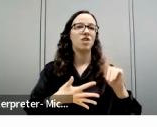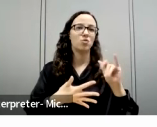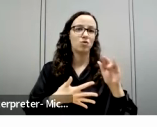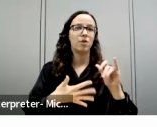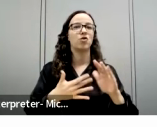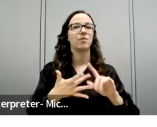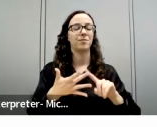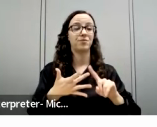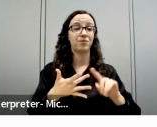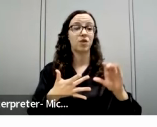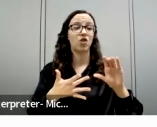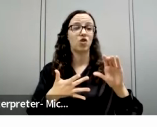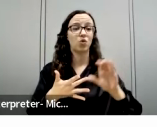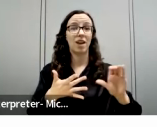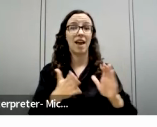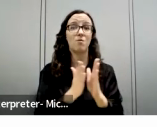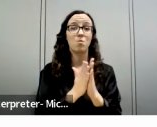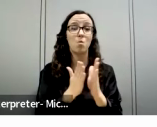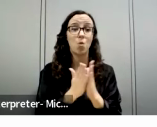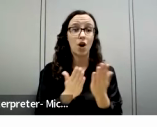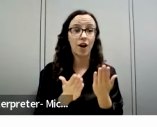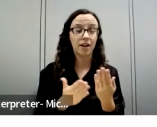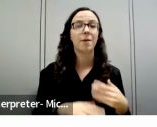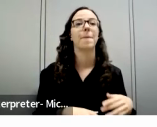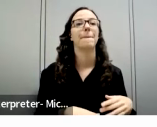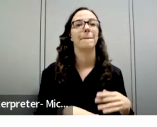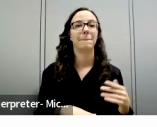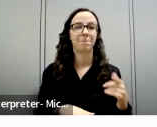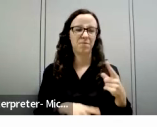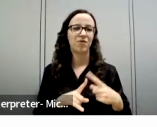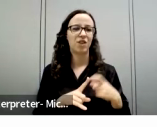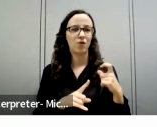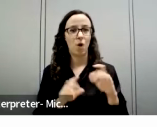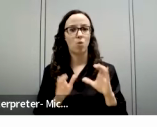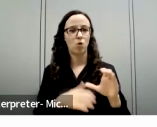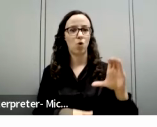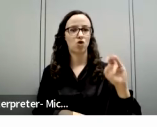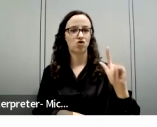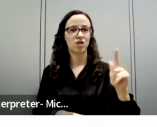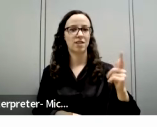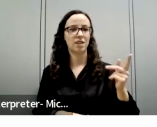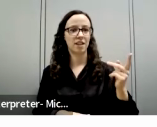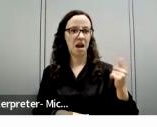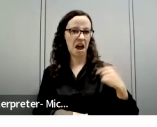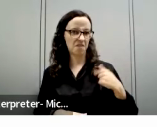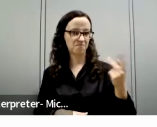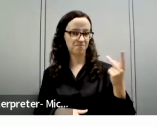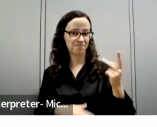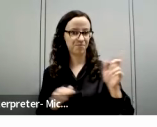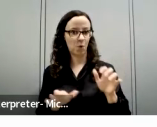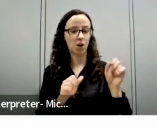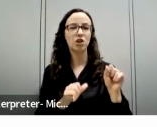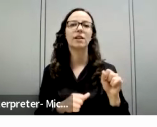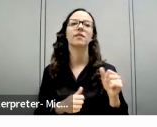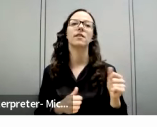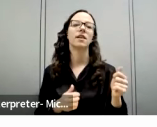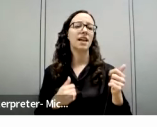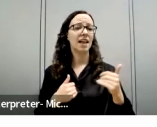is a Creative Commons textbook. So this is from the course that Cristal and I took, but they have very